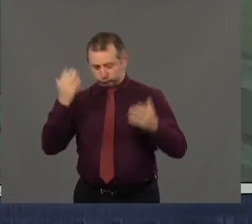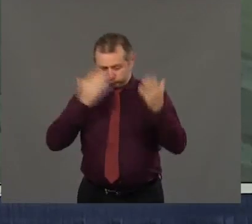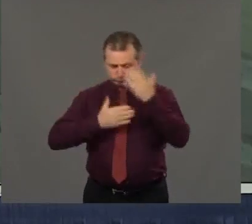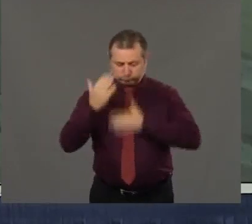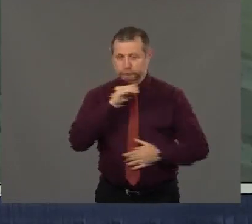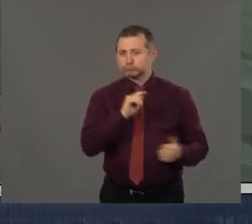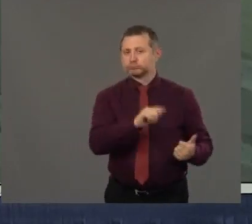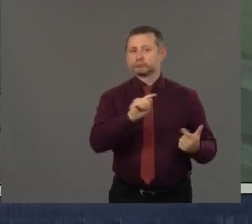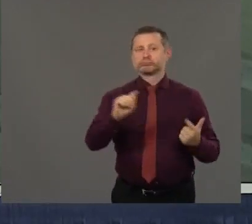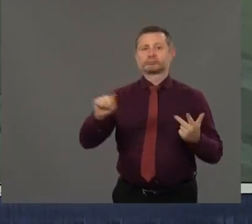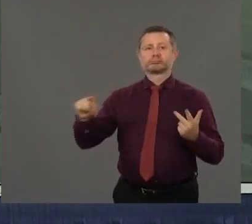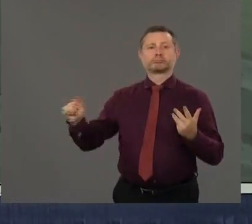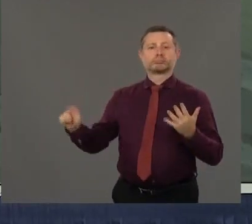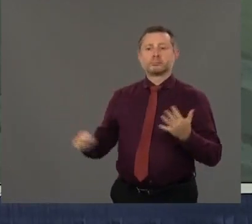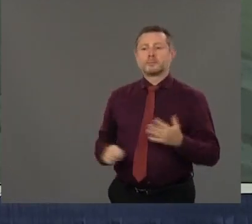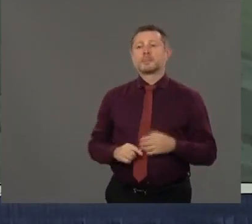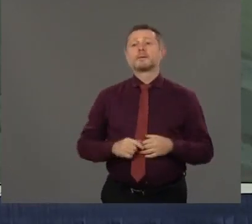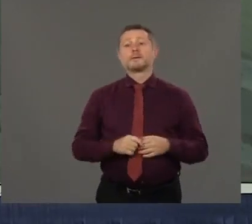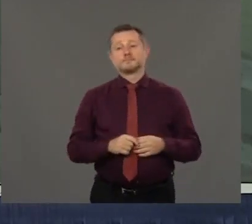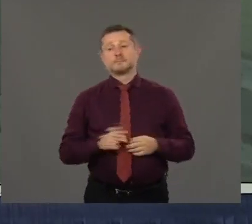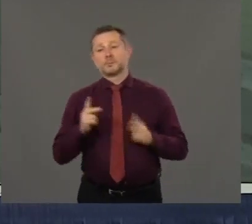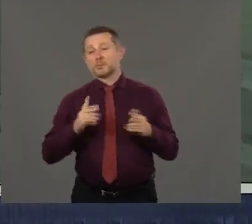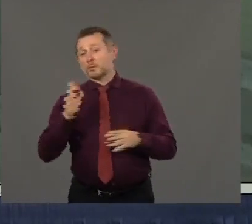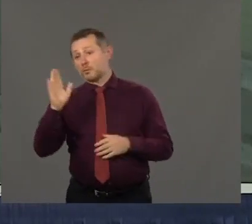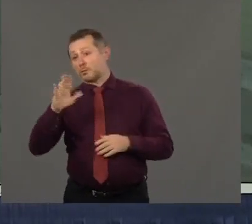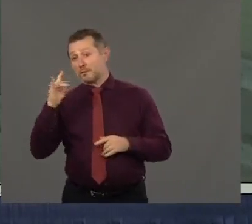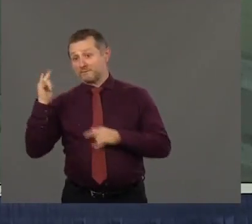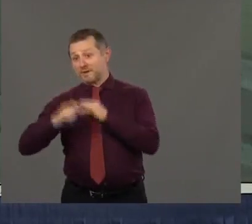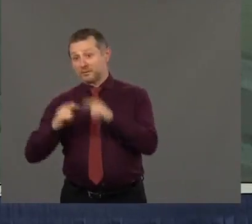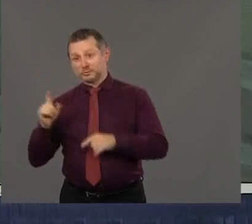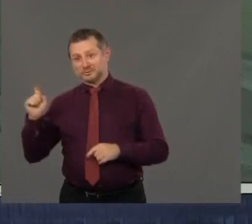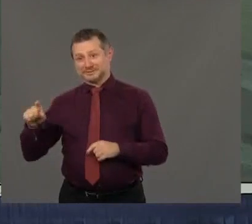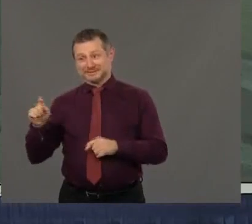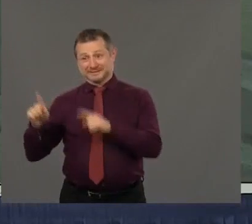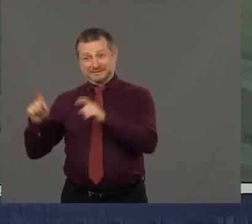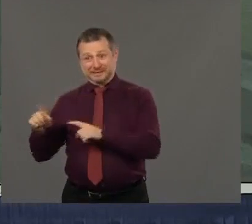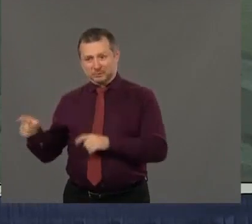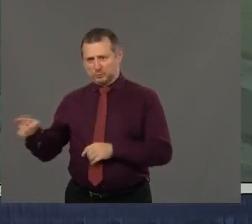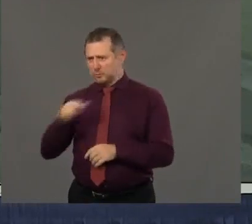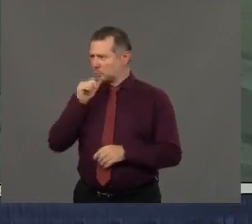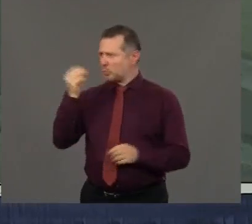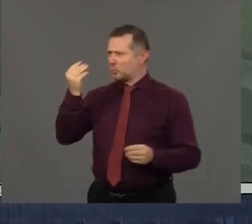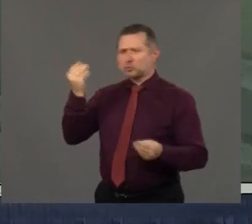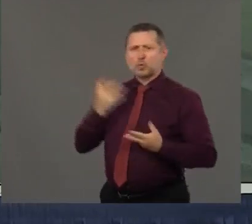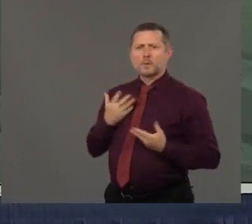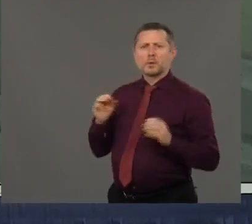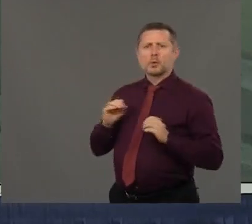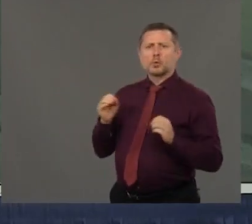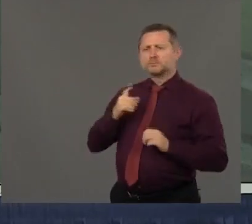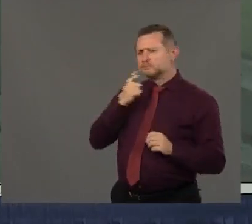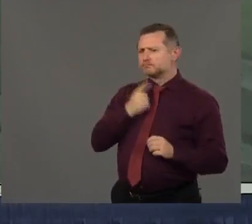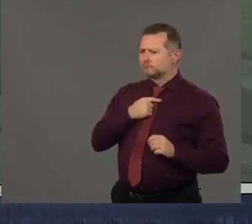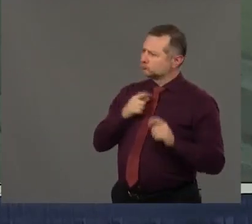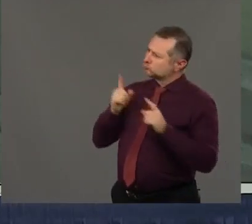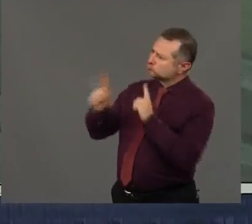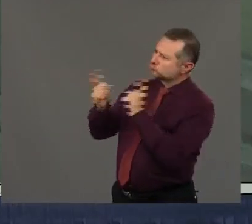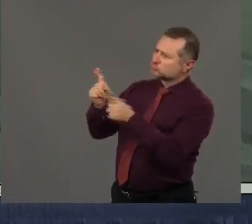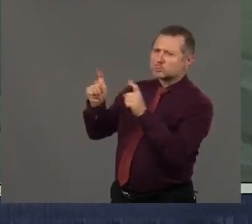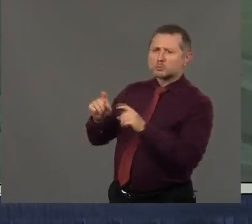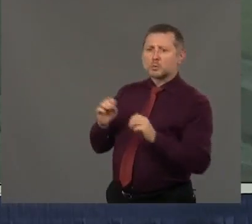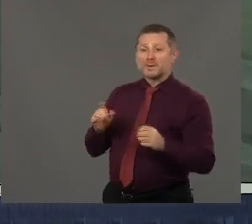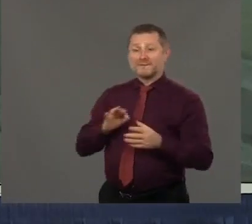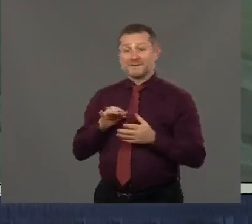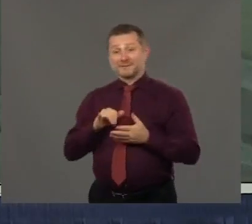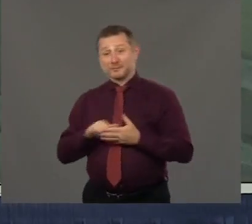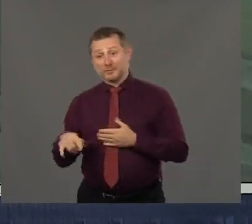said, screen people coming from Europe. Nobody said to the people of New York, watch when you go have a meeting with people in